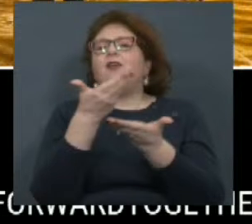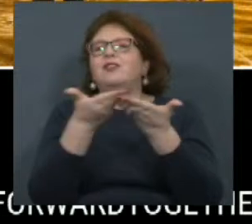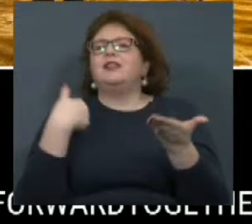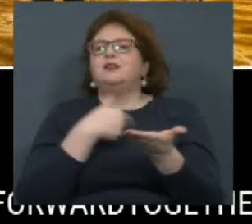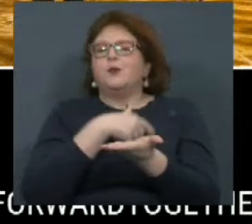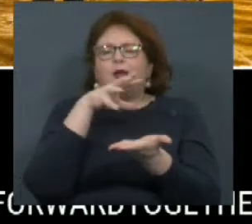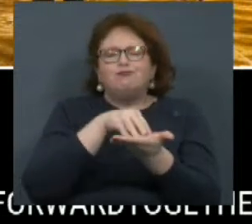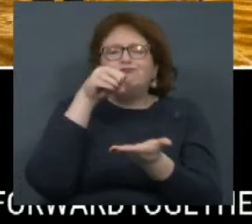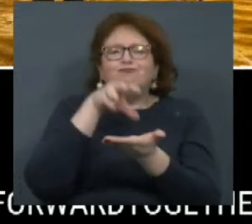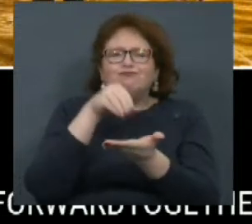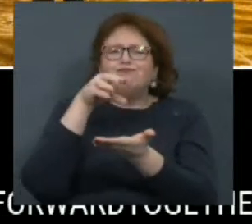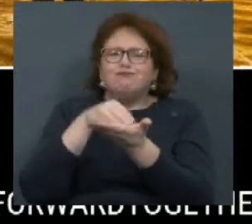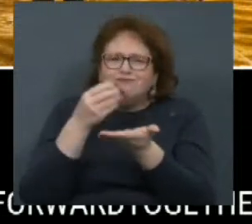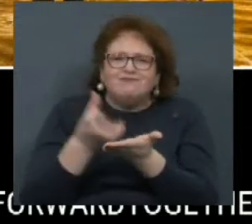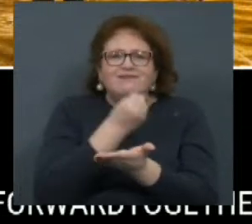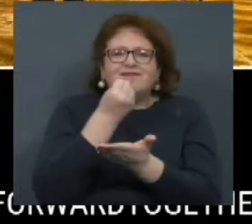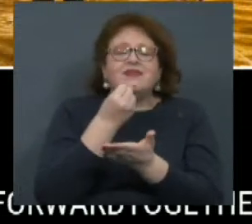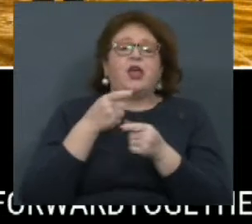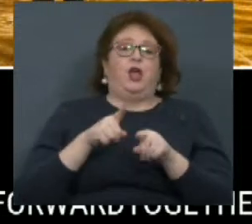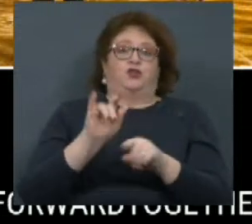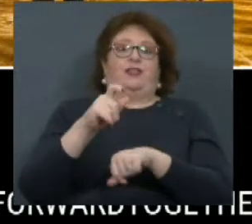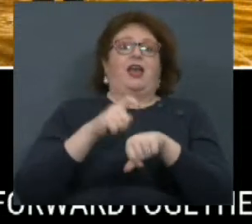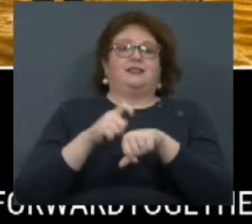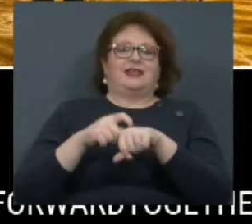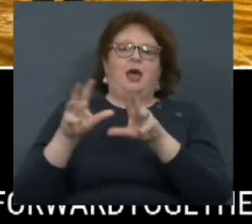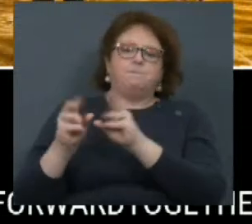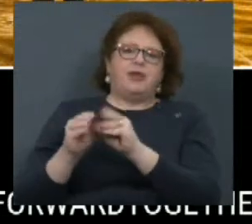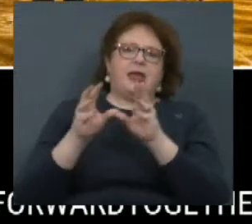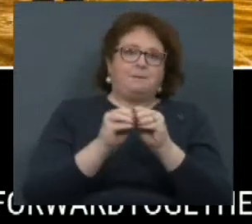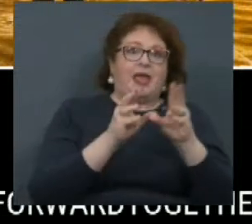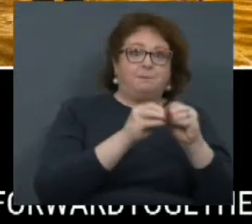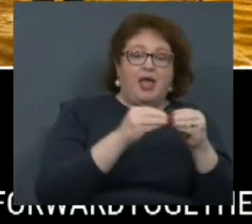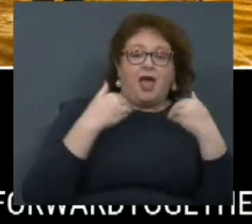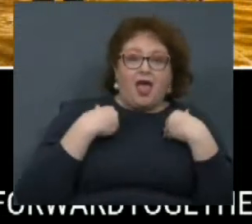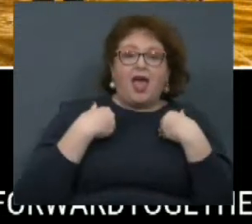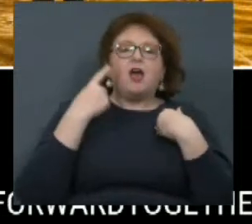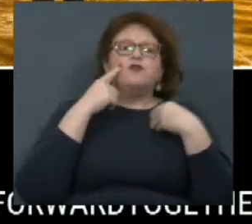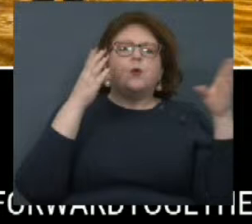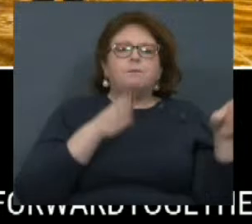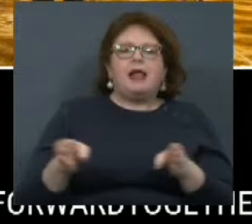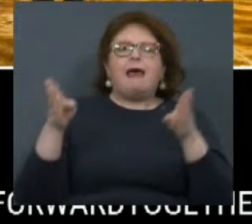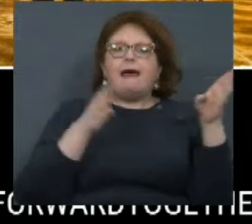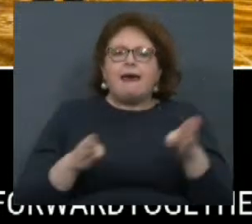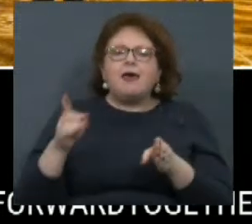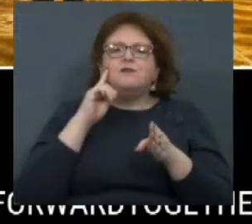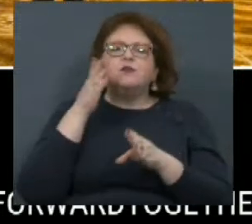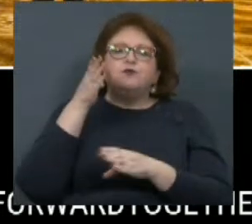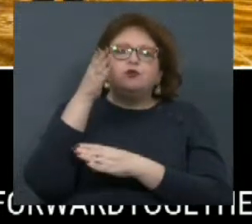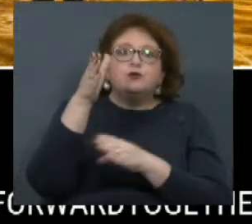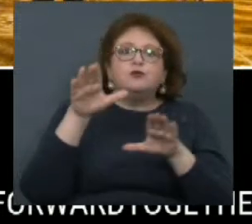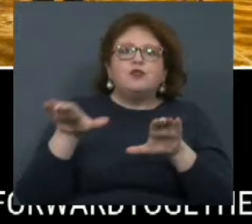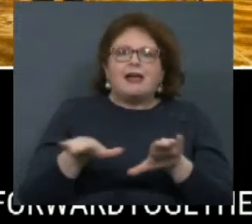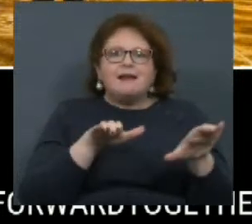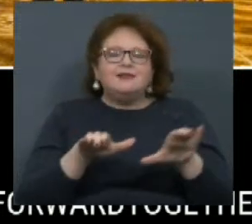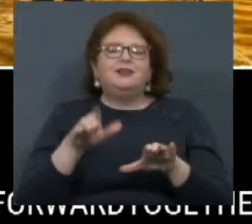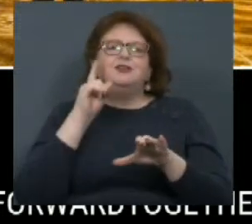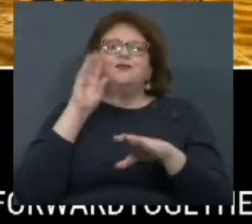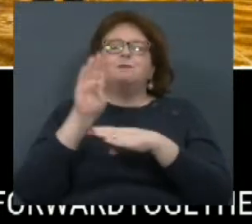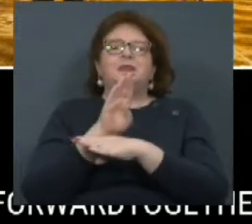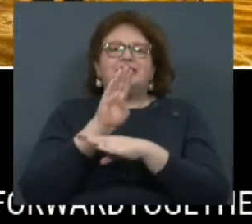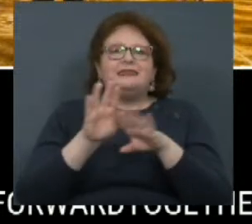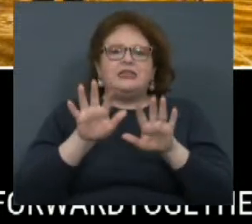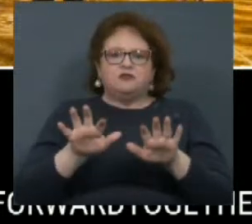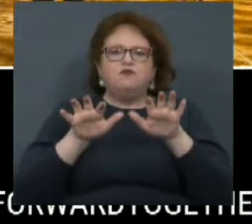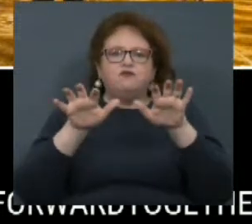during that event, we also had meetings, a planning meeting, so we could look at future activities such as creating business